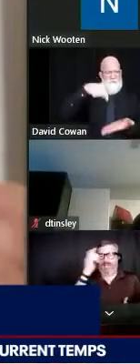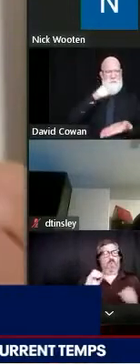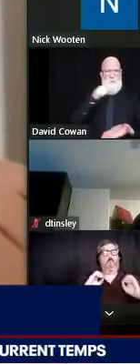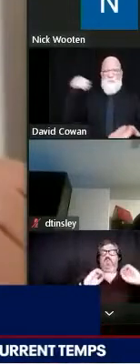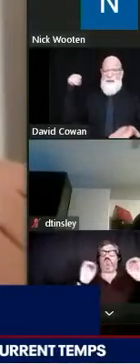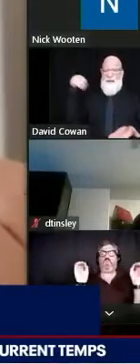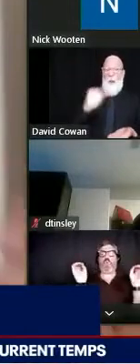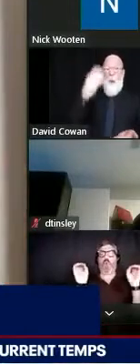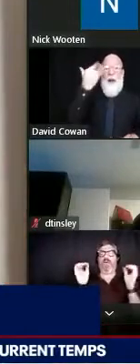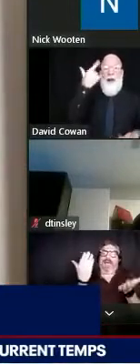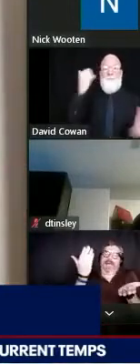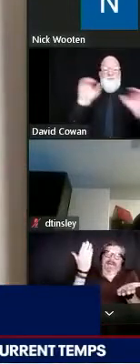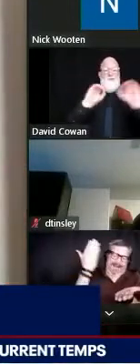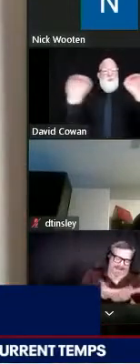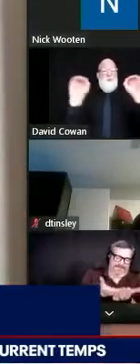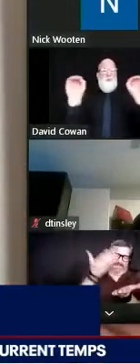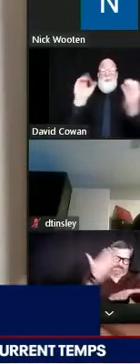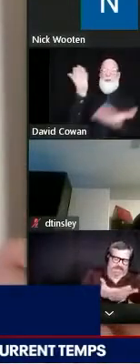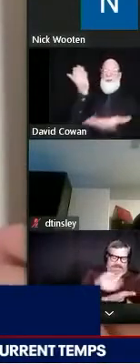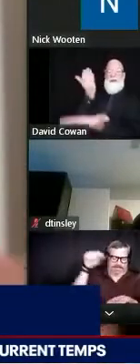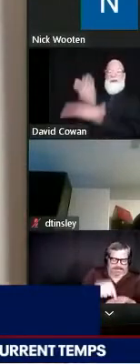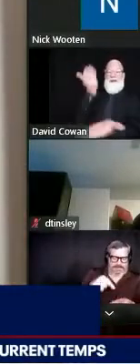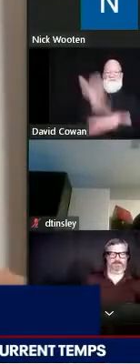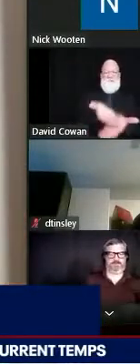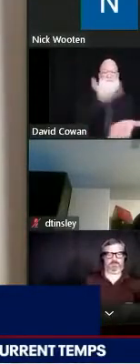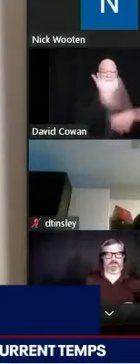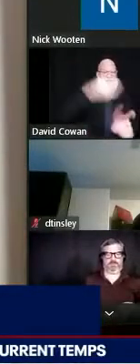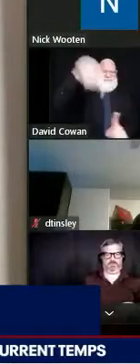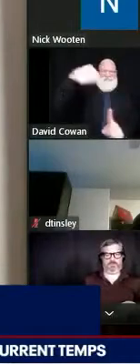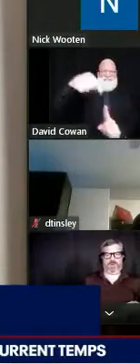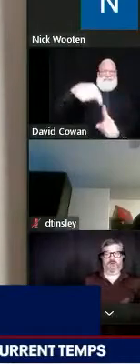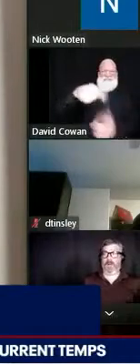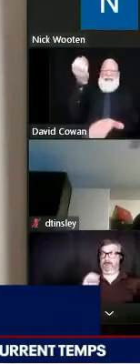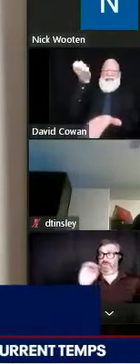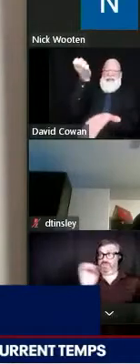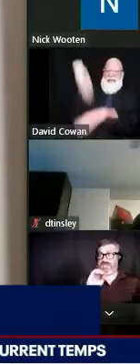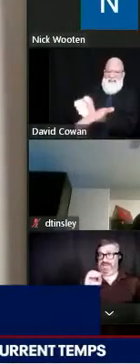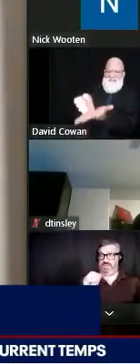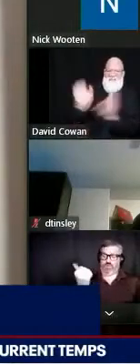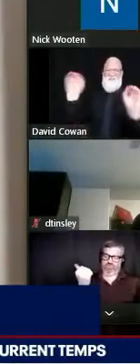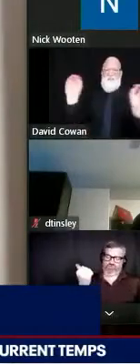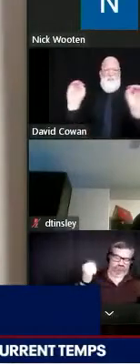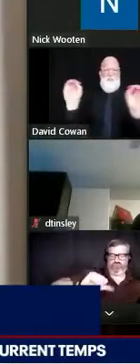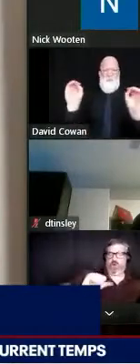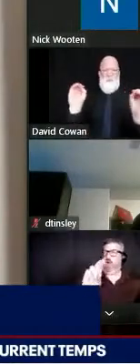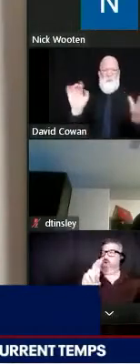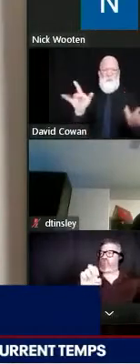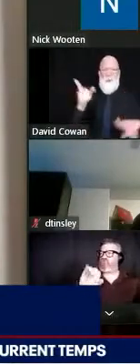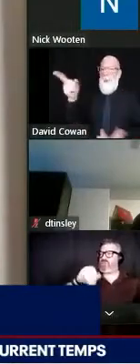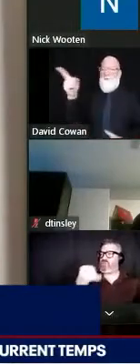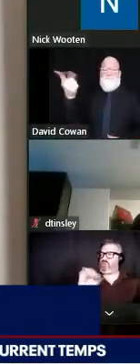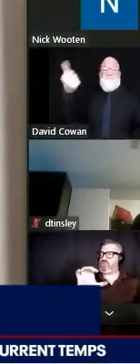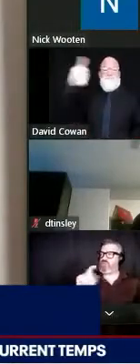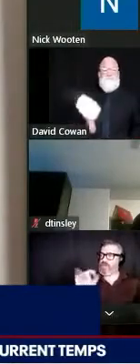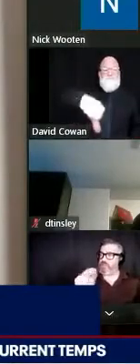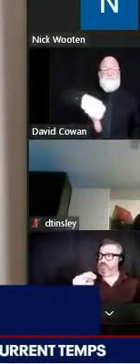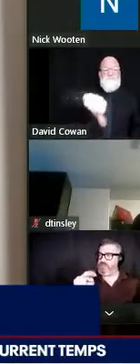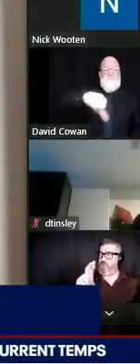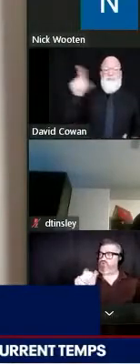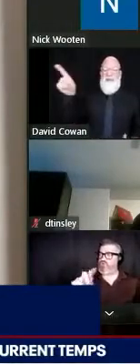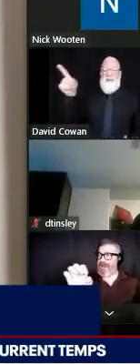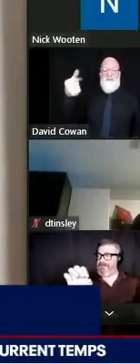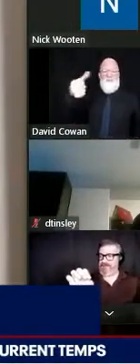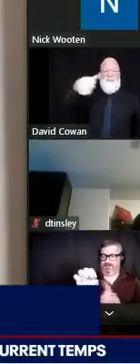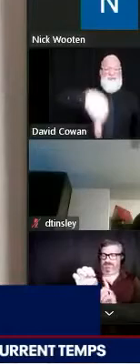like I said the percentage of rejection rate is pretty much the same as we've seen historically and that's with the addition of the Cure